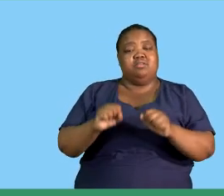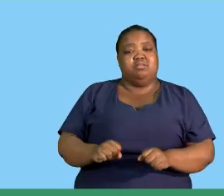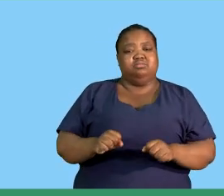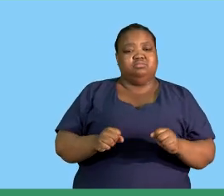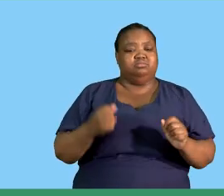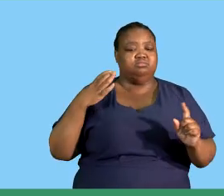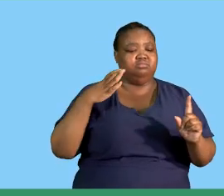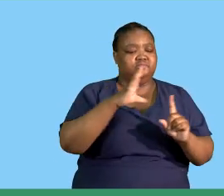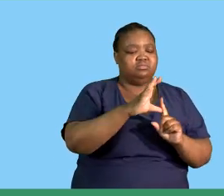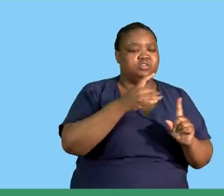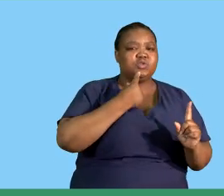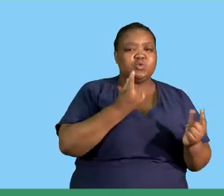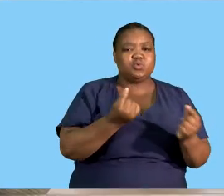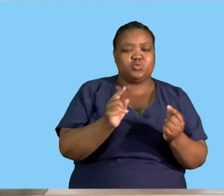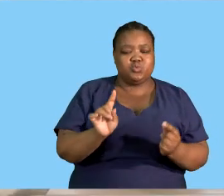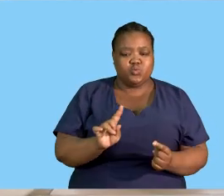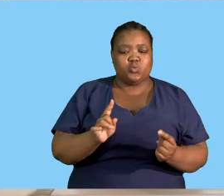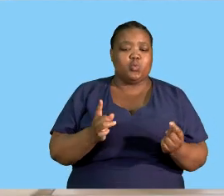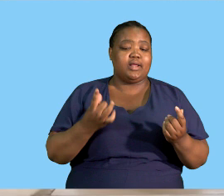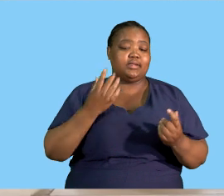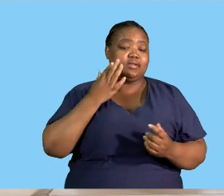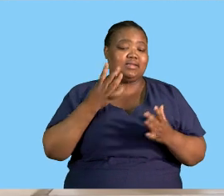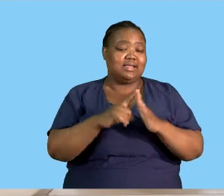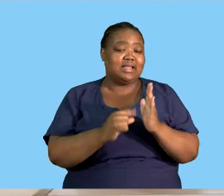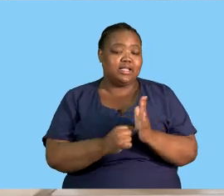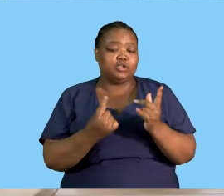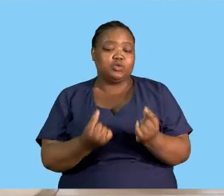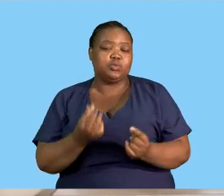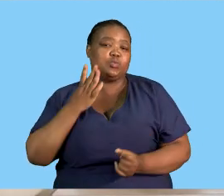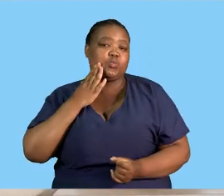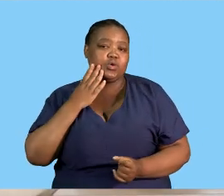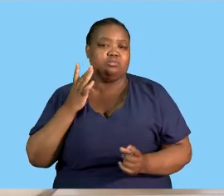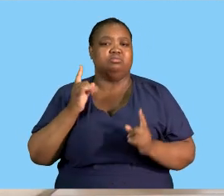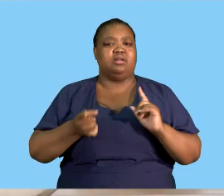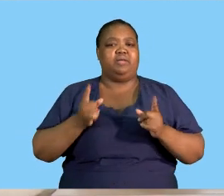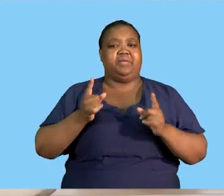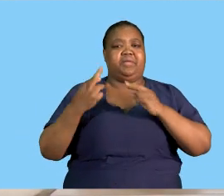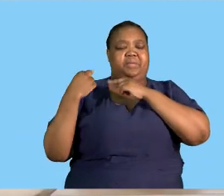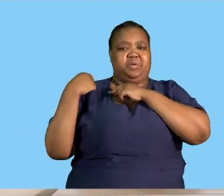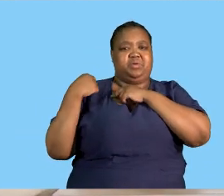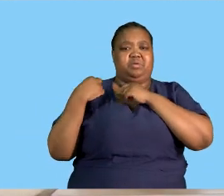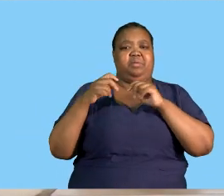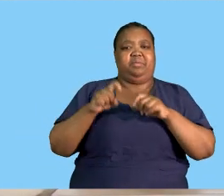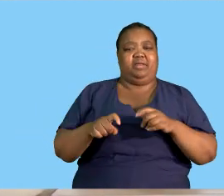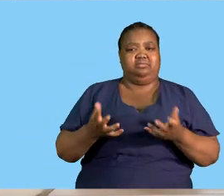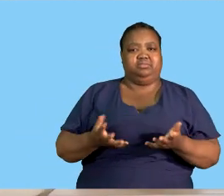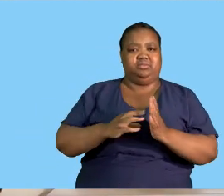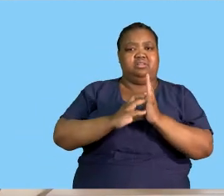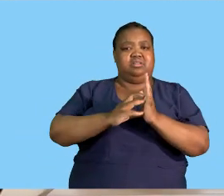plan, we're going to write who's supposed to do what, when are they supposed to do that, why, for accountability purposes. So we need